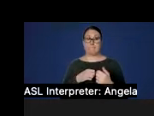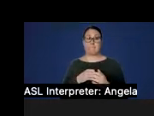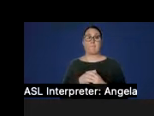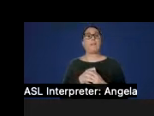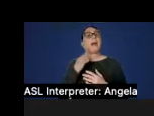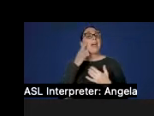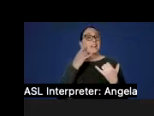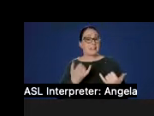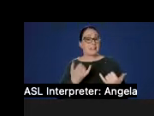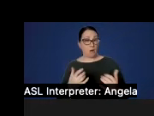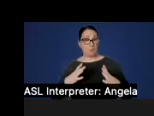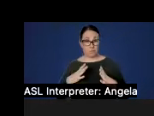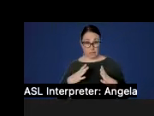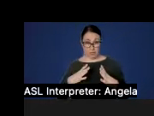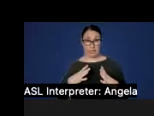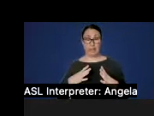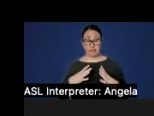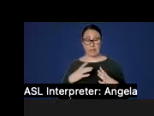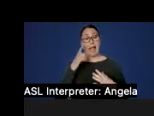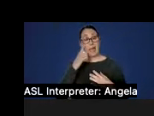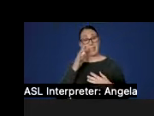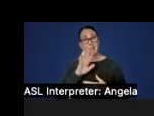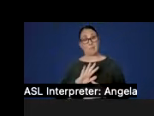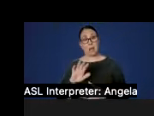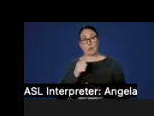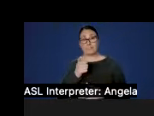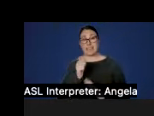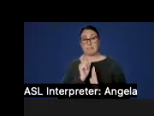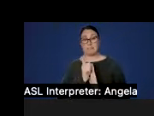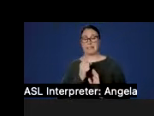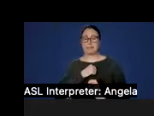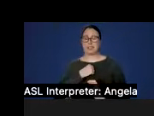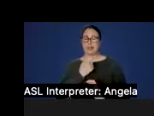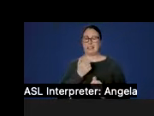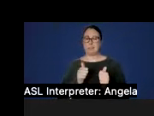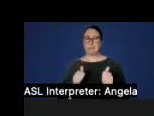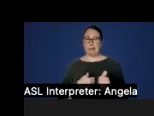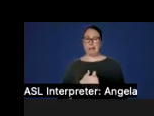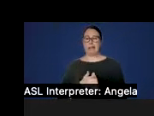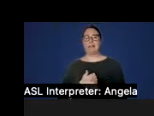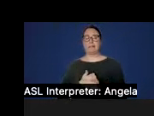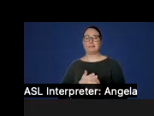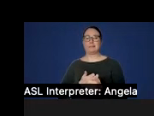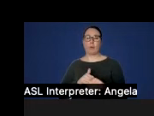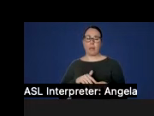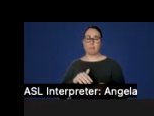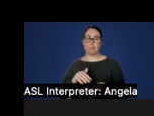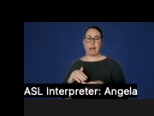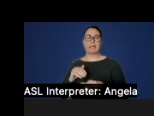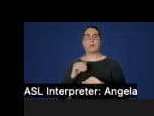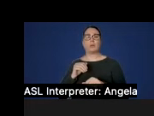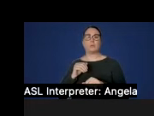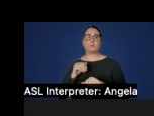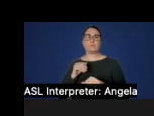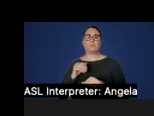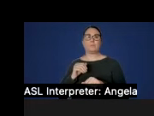take our break. I think about 10 minutes. I apologize. We were just a little bit behind in jumping on this break. Steph,